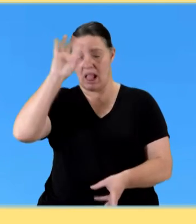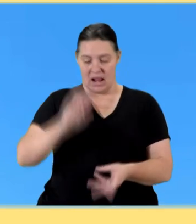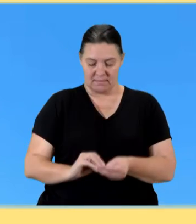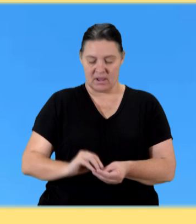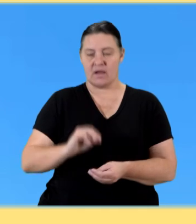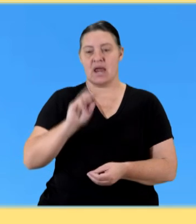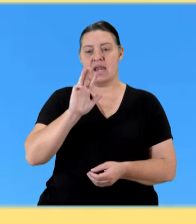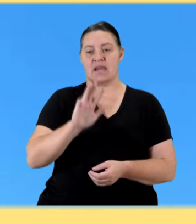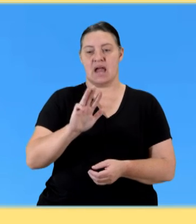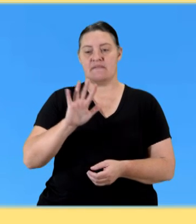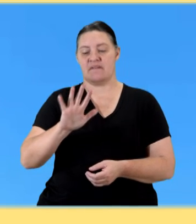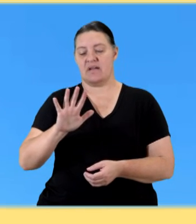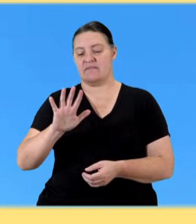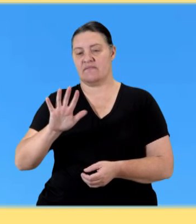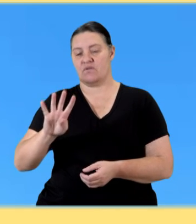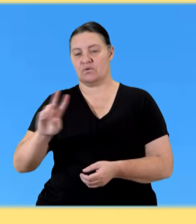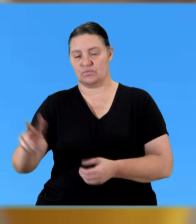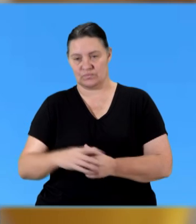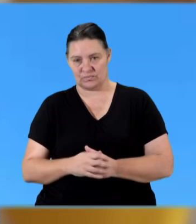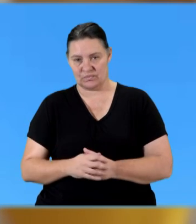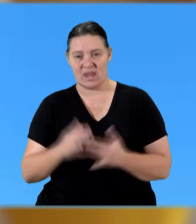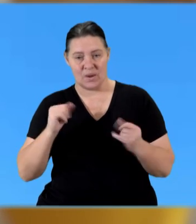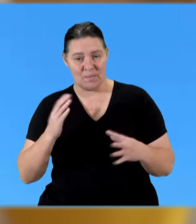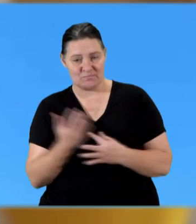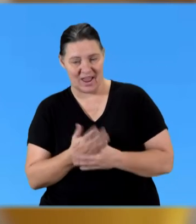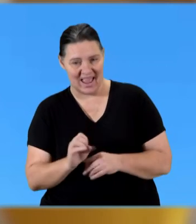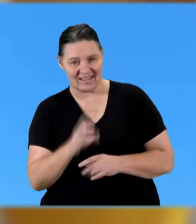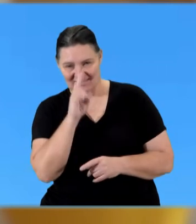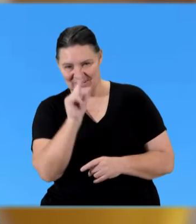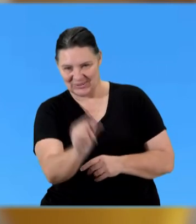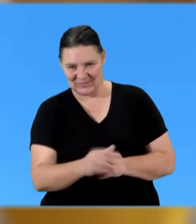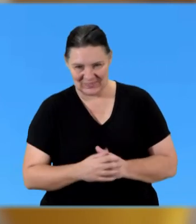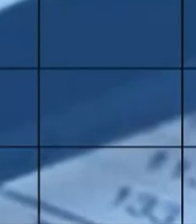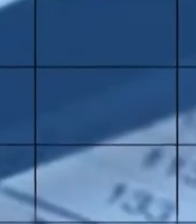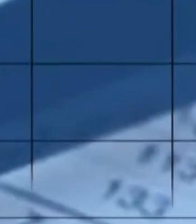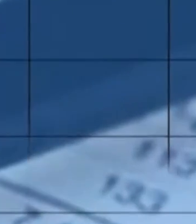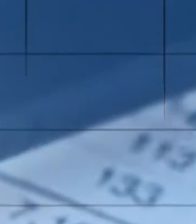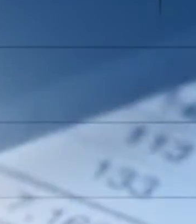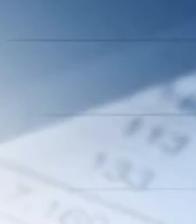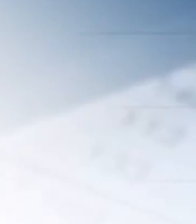9,542. We will go for an ad break and see you shortly.